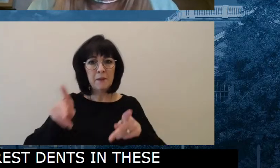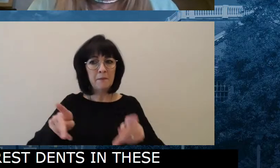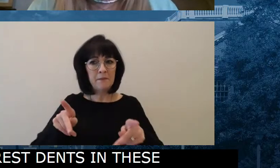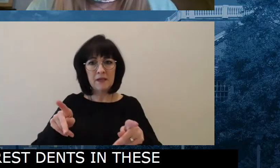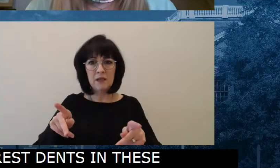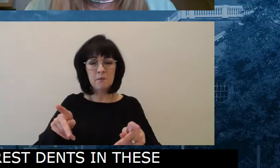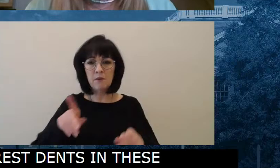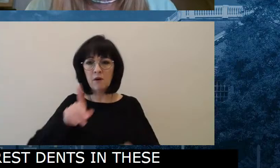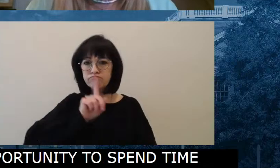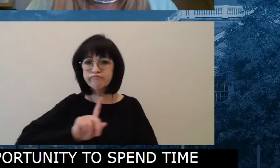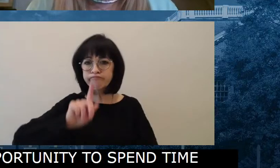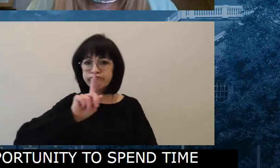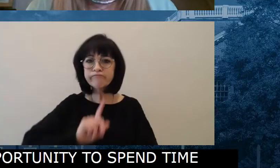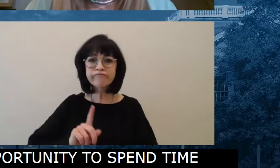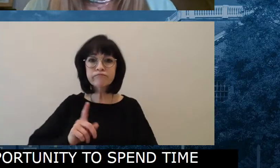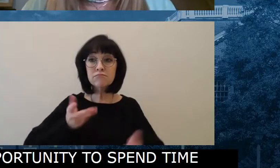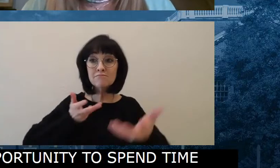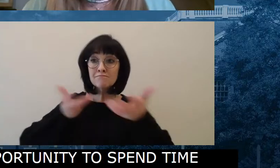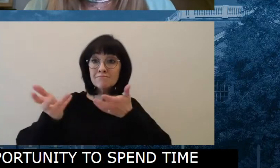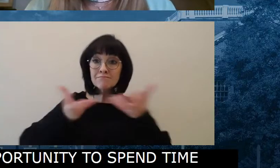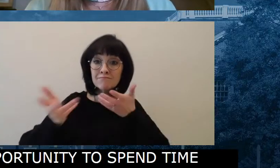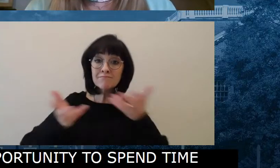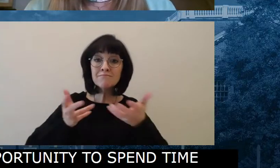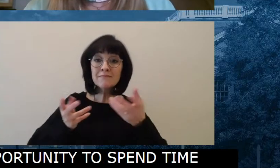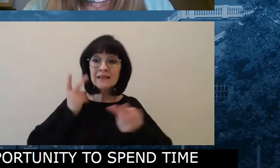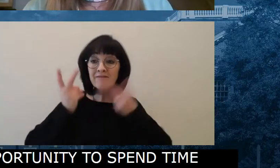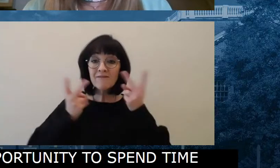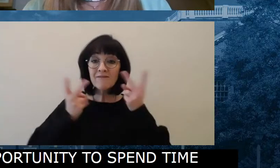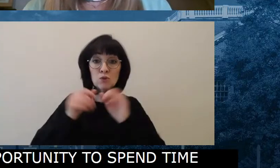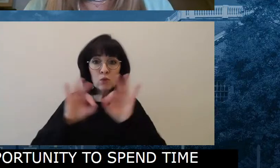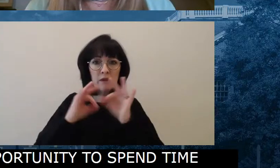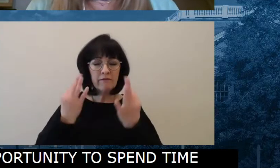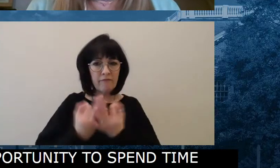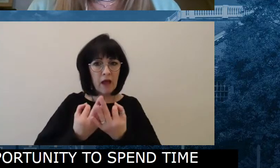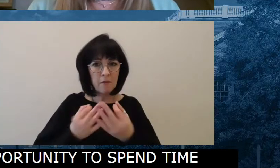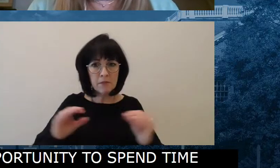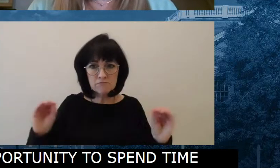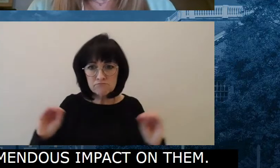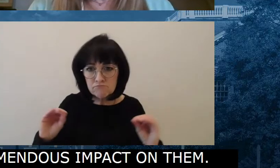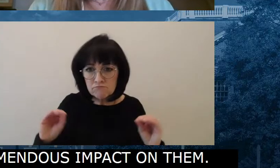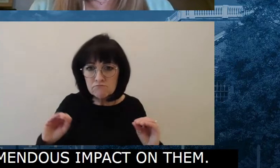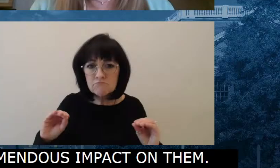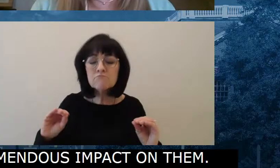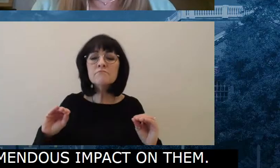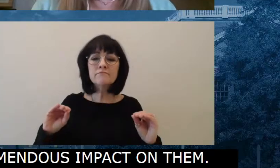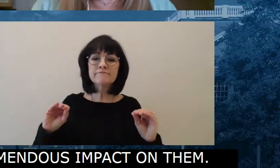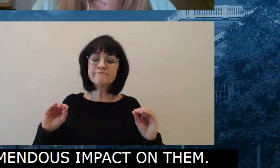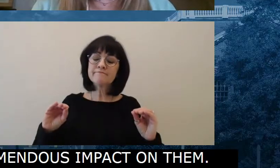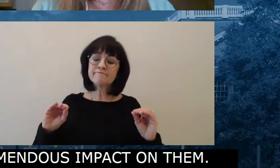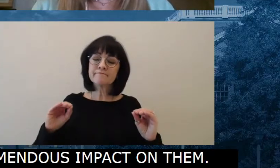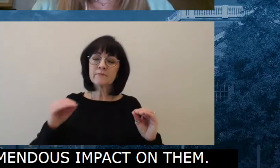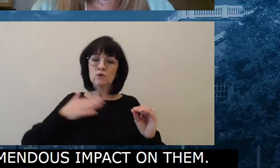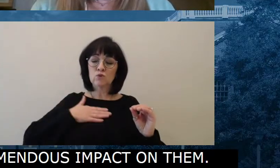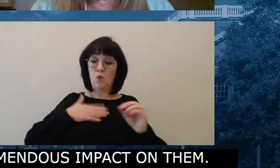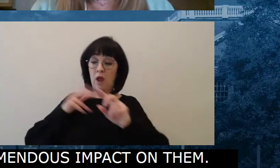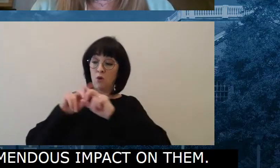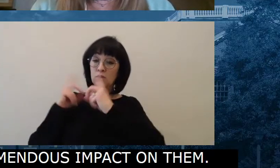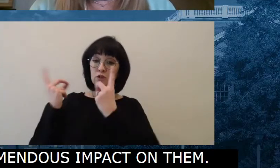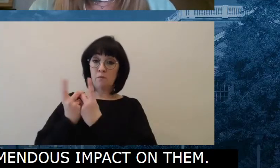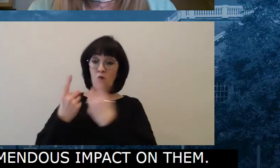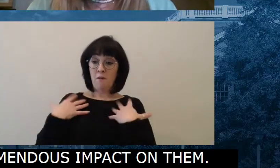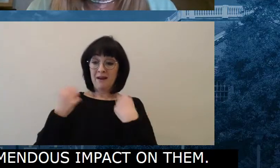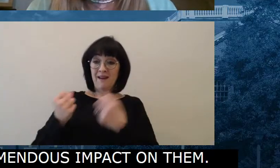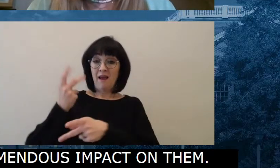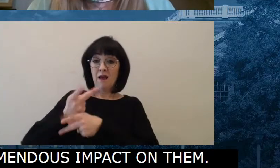tremendous impact on them. And so both our department and healthcare quality, the Division of